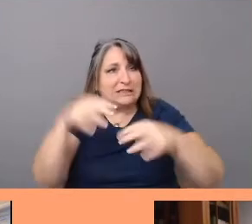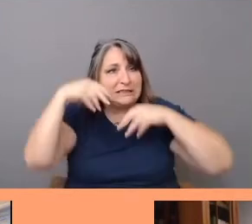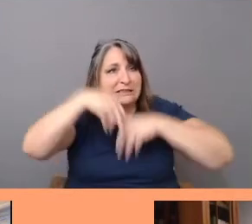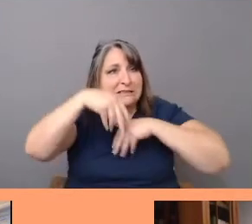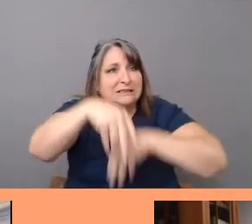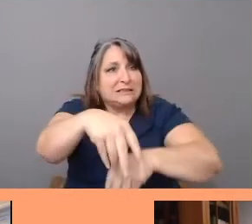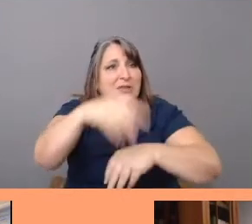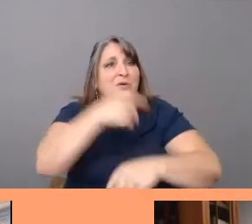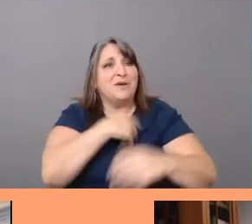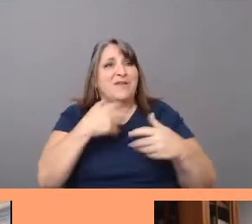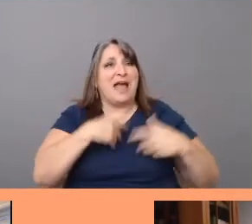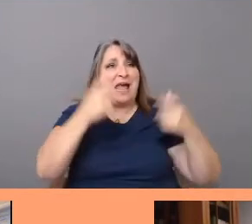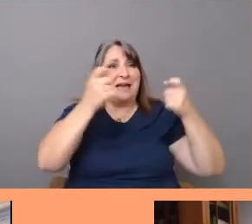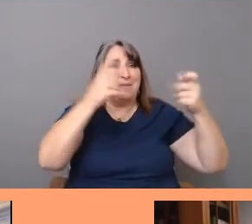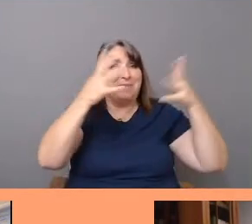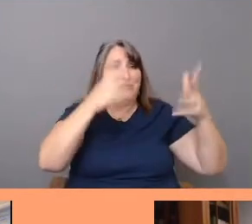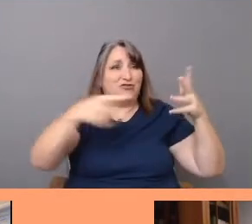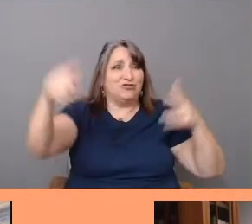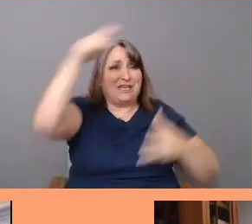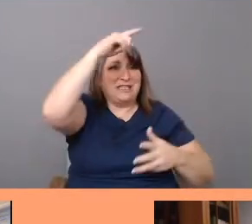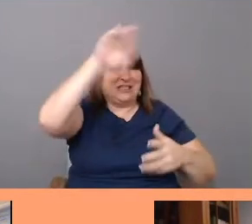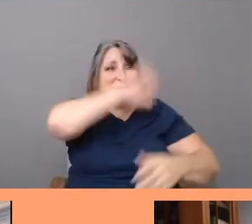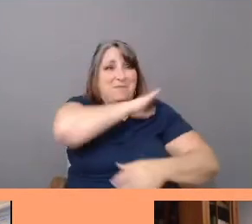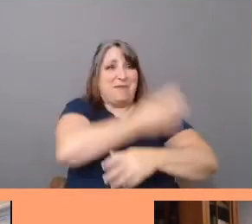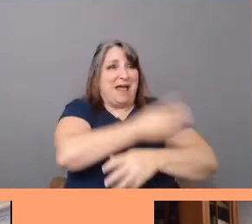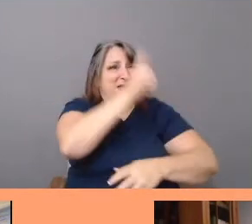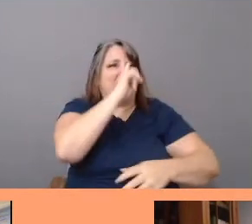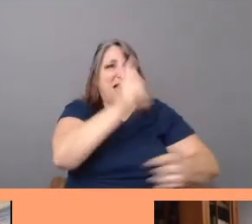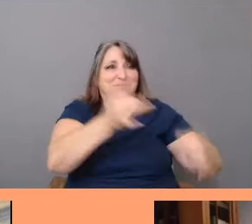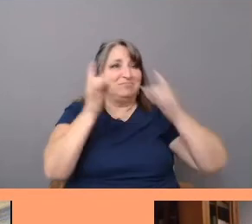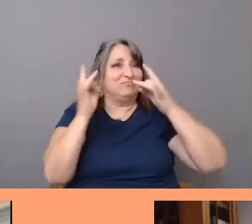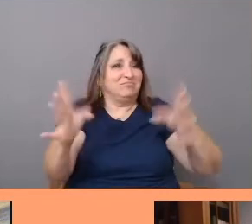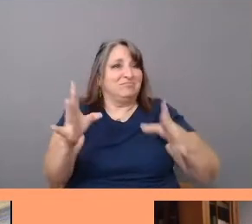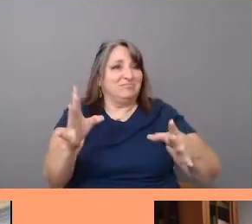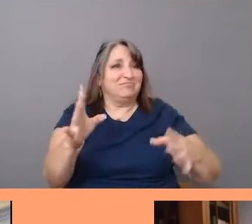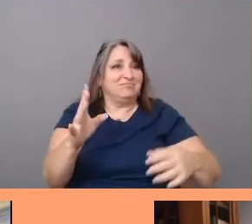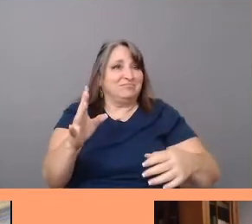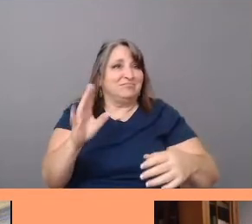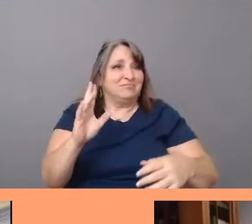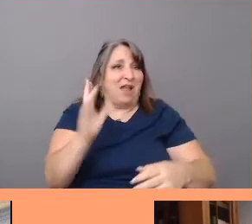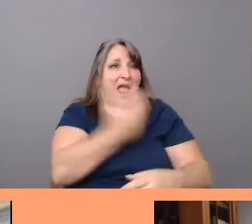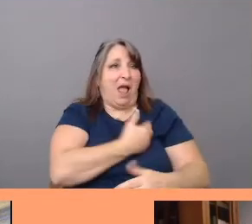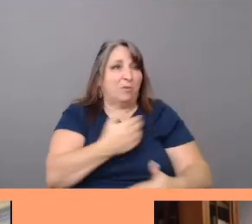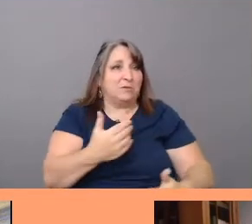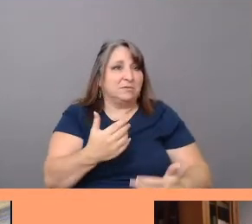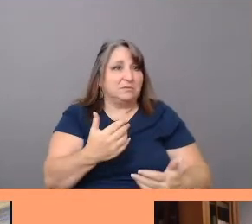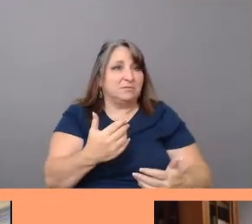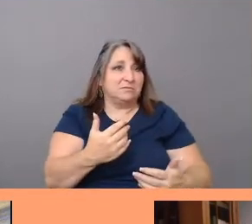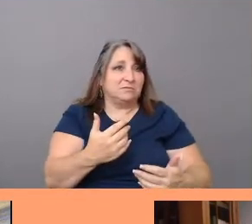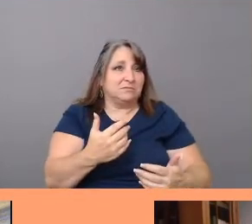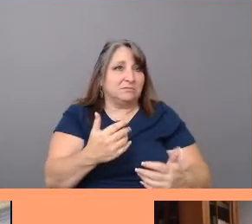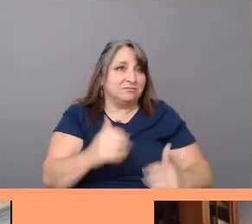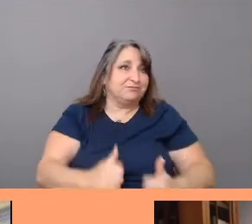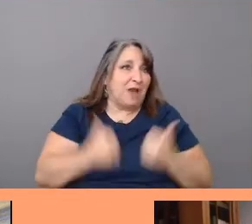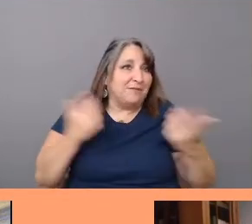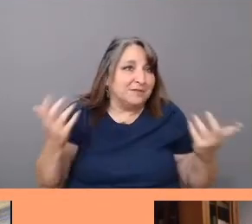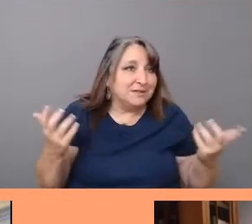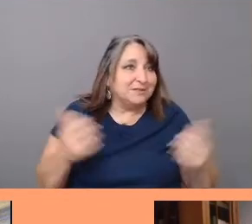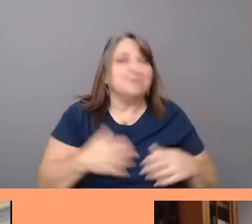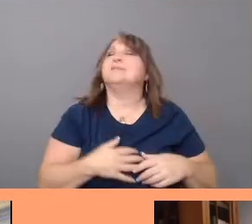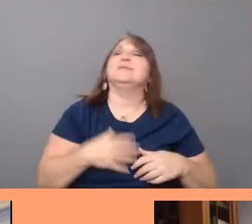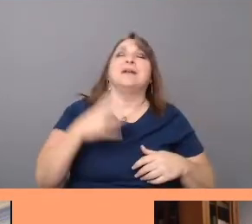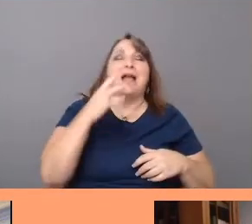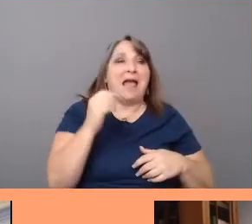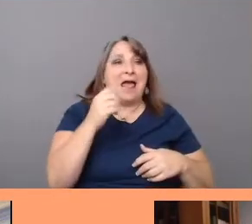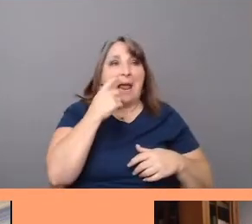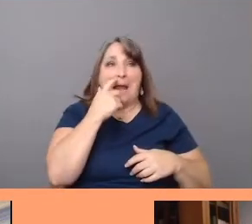power that is absolutely hostile to our existence. And the urgency around the issues have